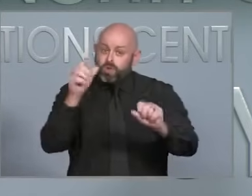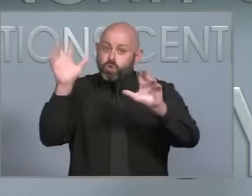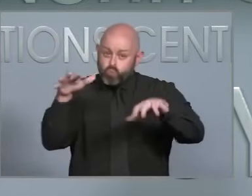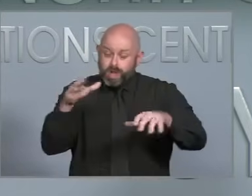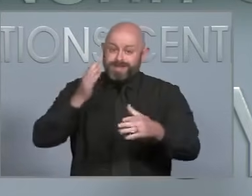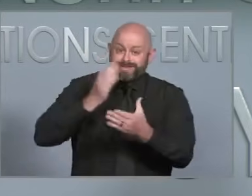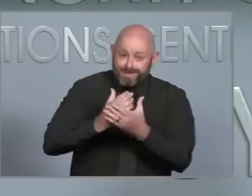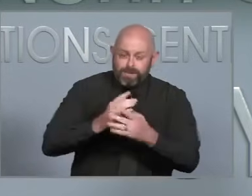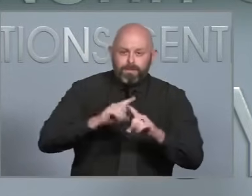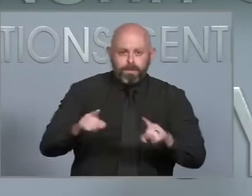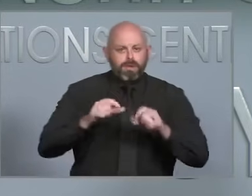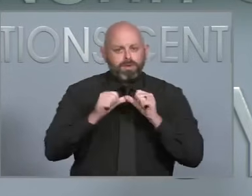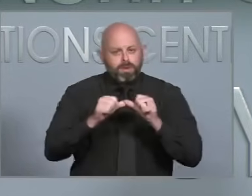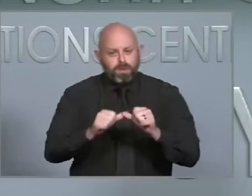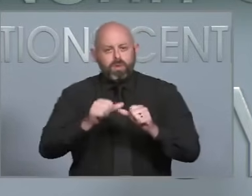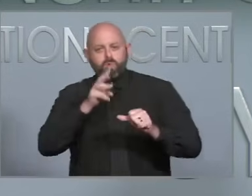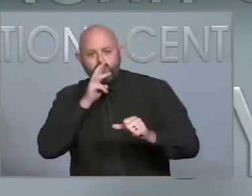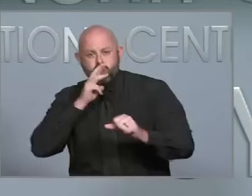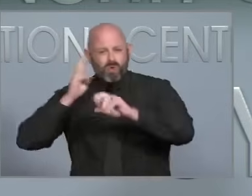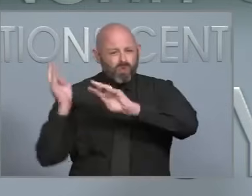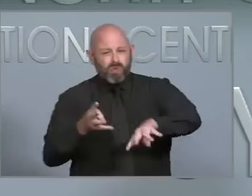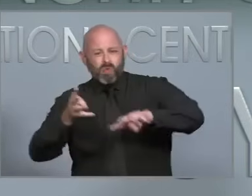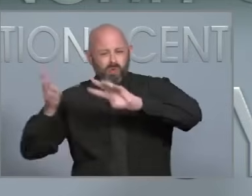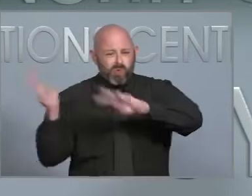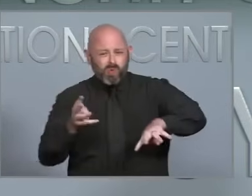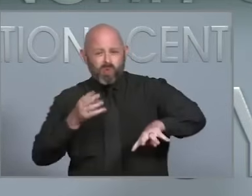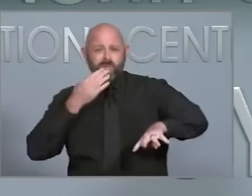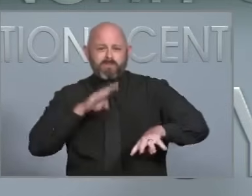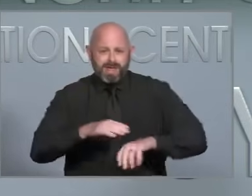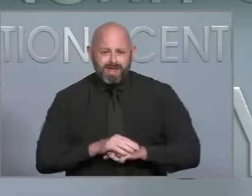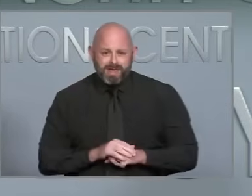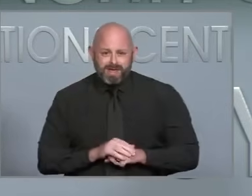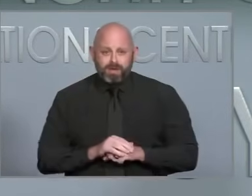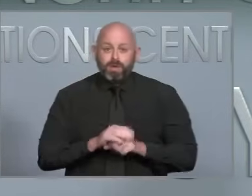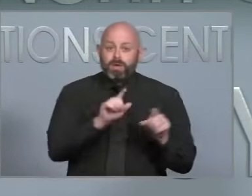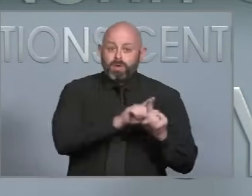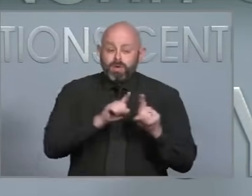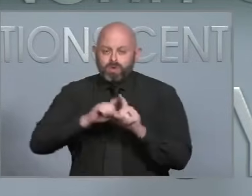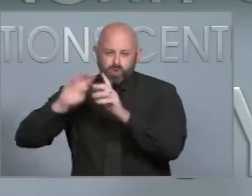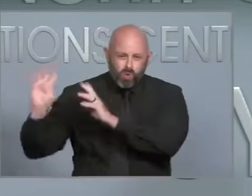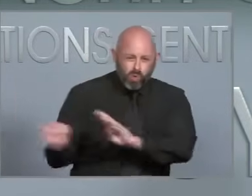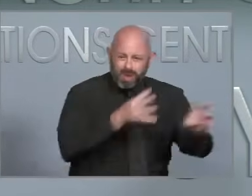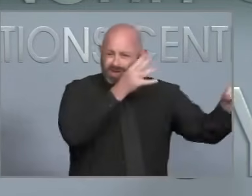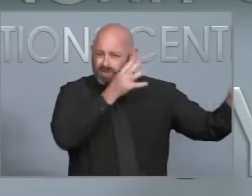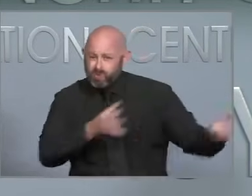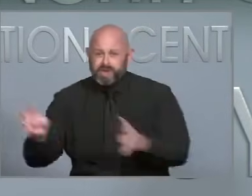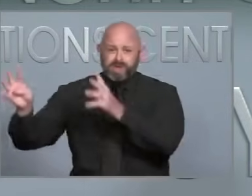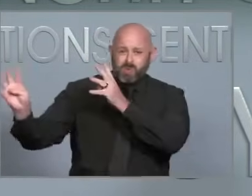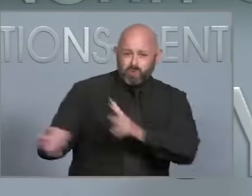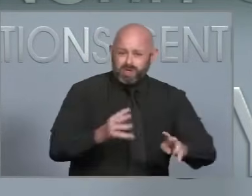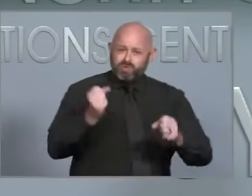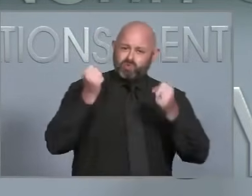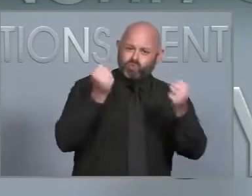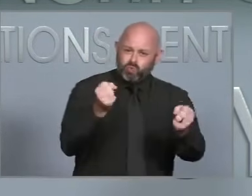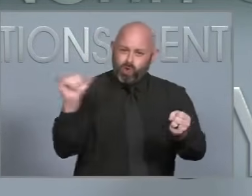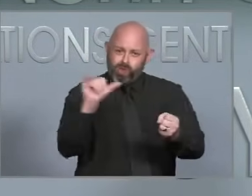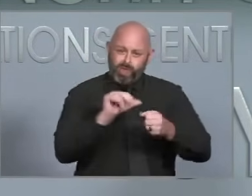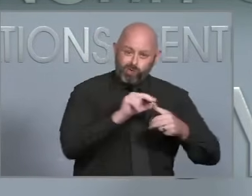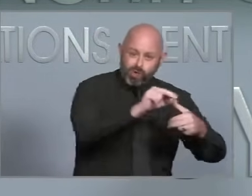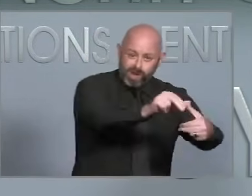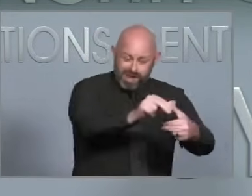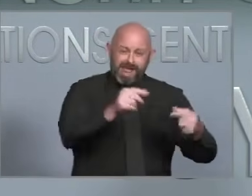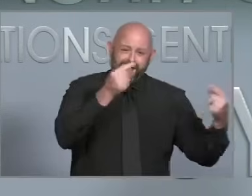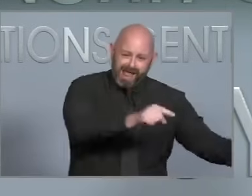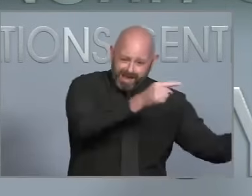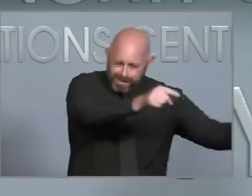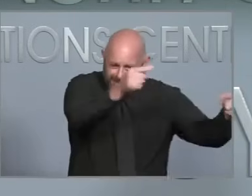will not be over. Tropical storm force winds that border on hurricane strength are happening right now across western